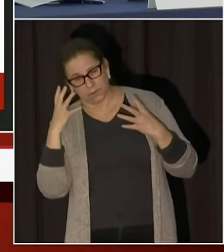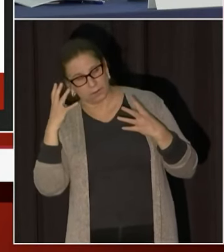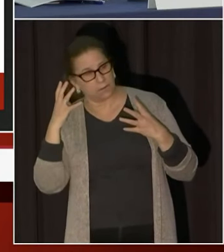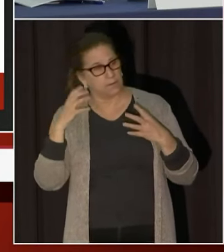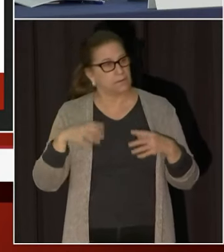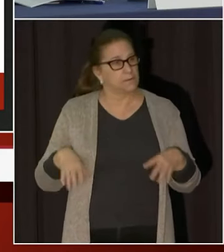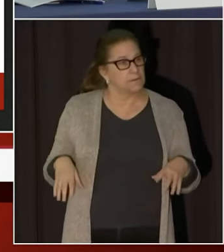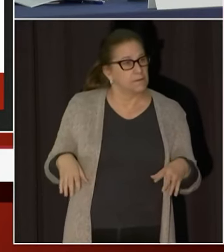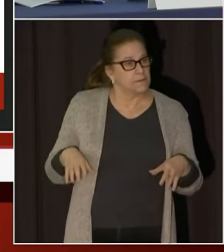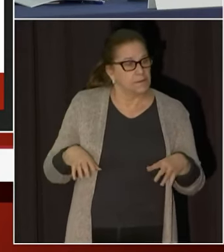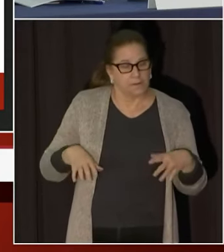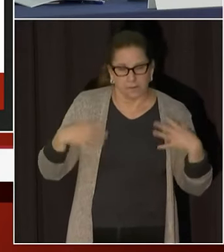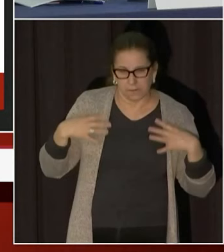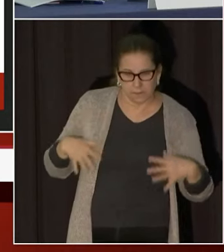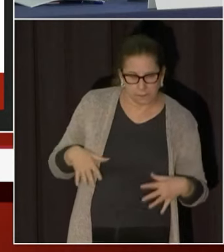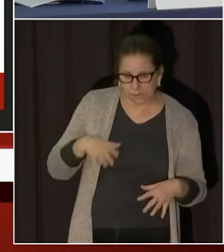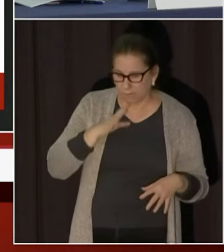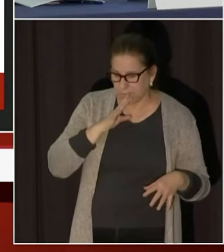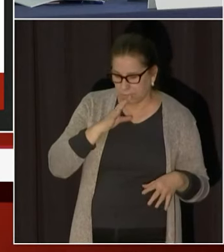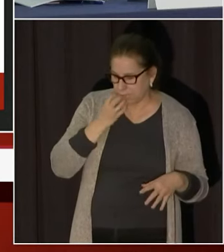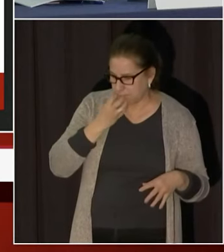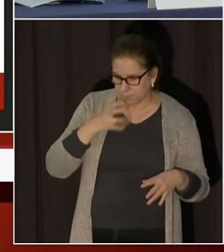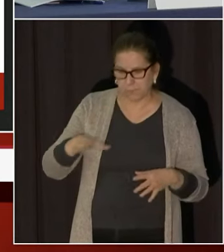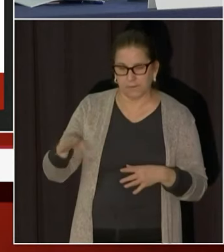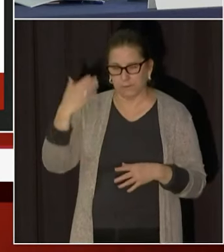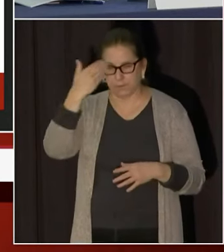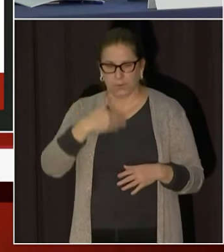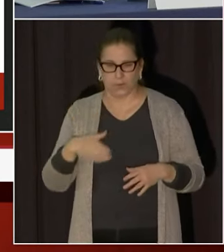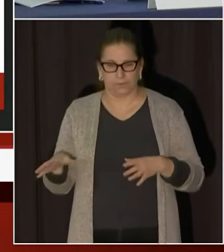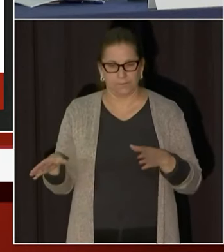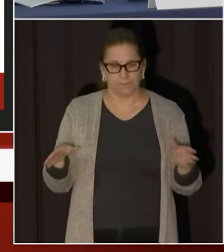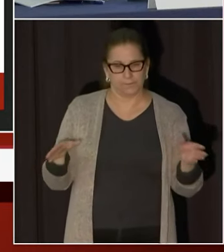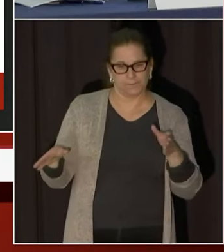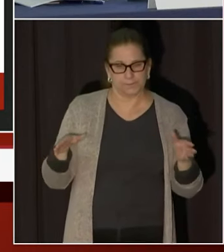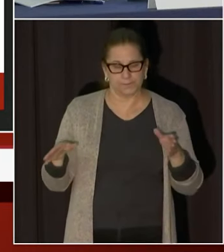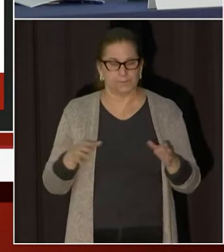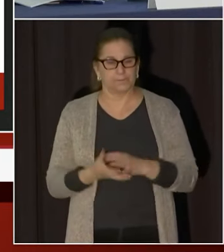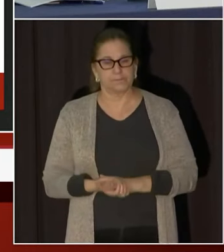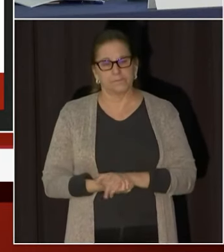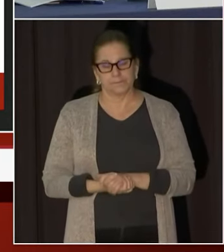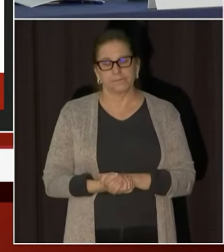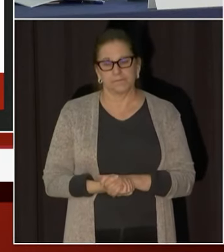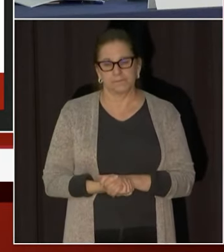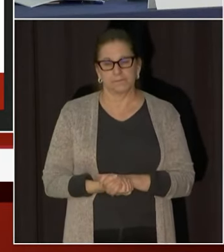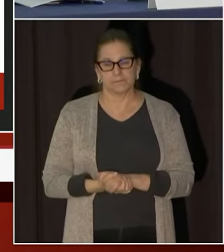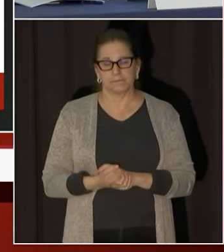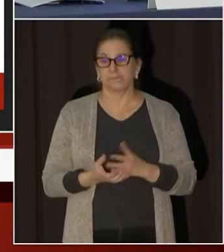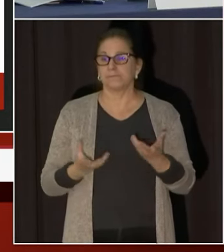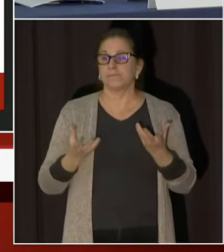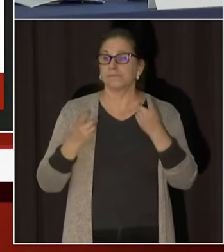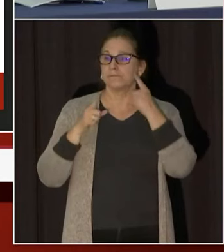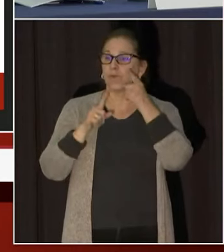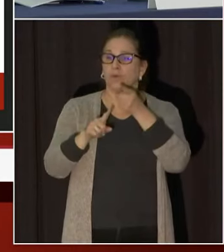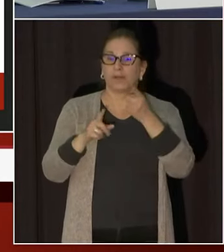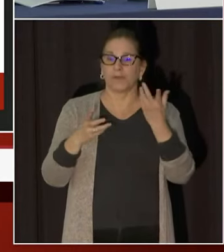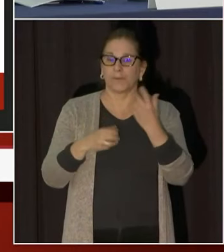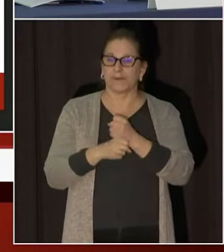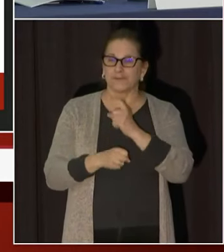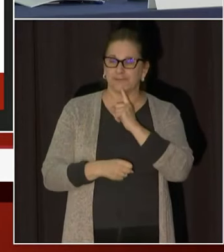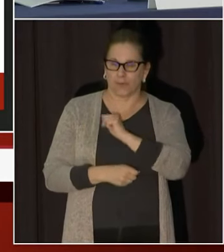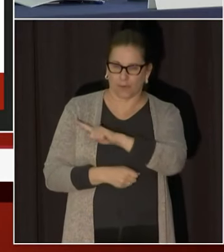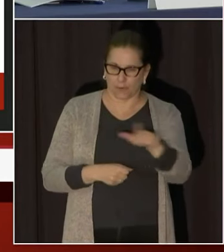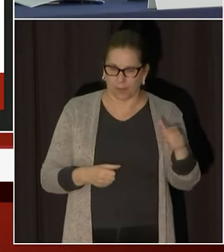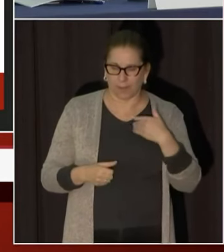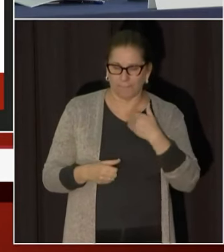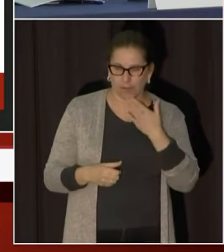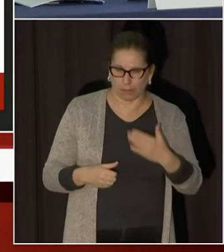community to respond to these emergencies, and we want to make sure that we keep all of our residents alive and well and are still responding to emergencies.